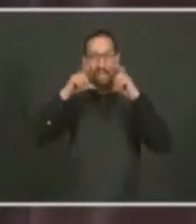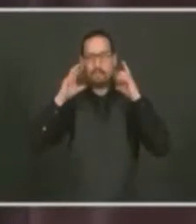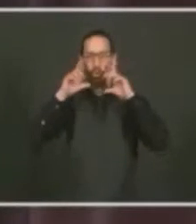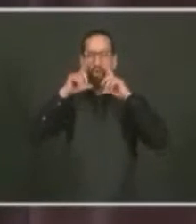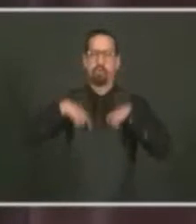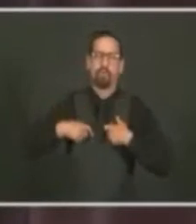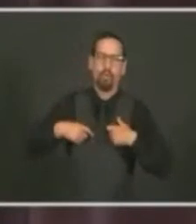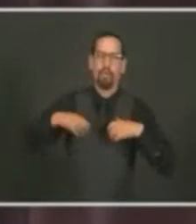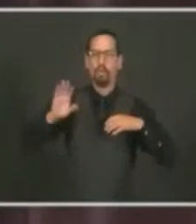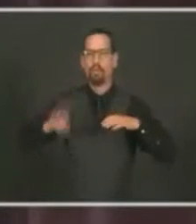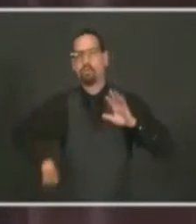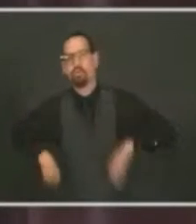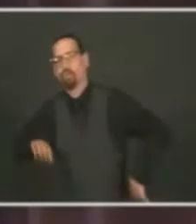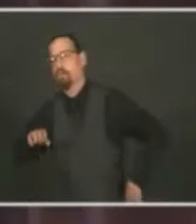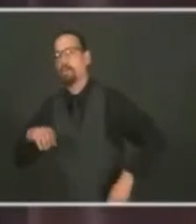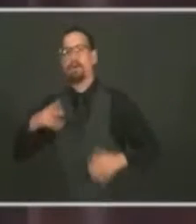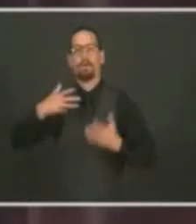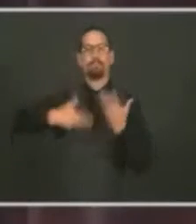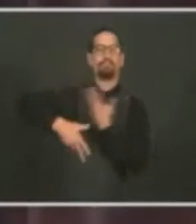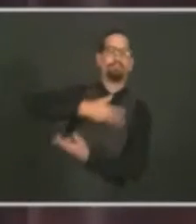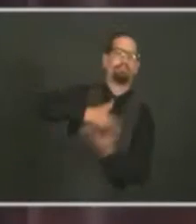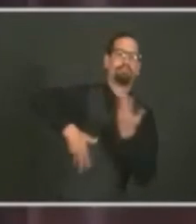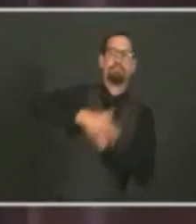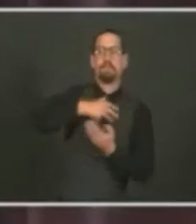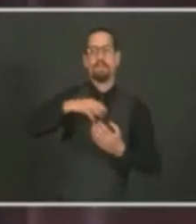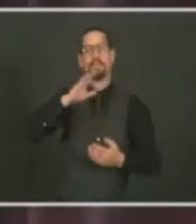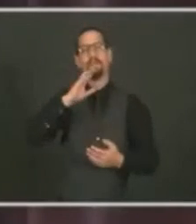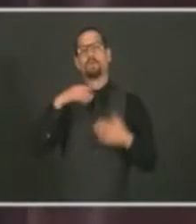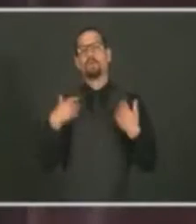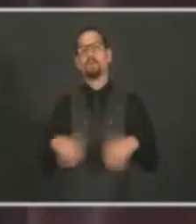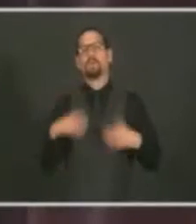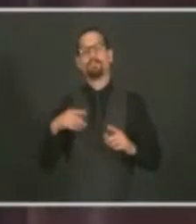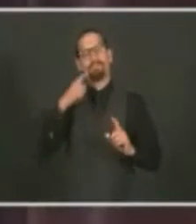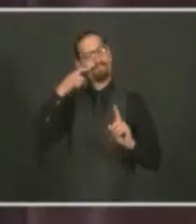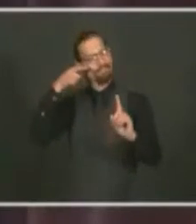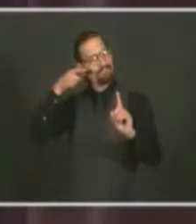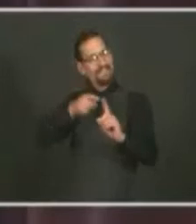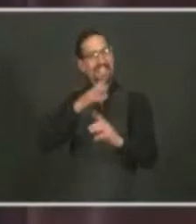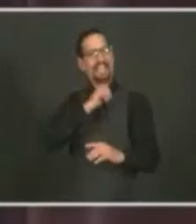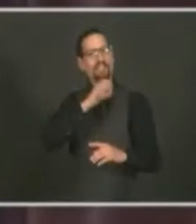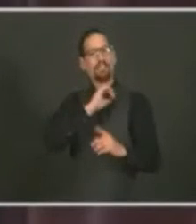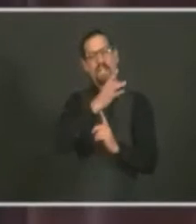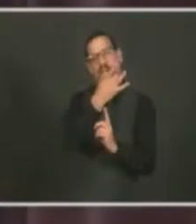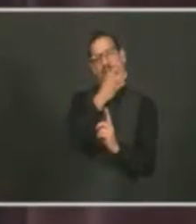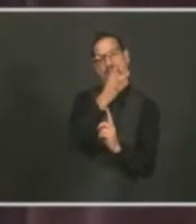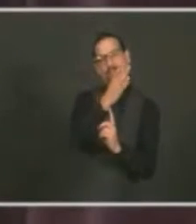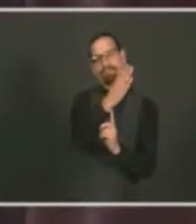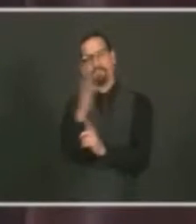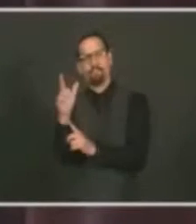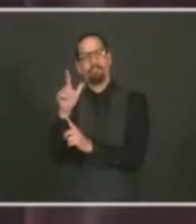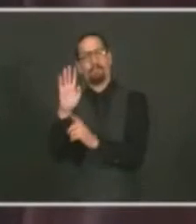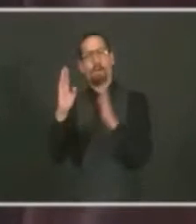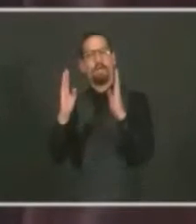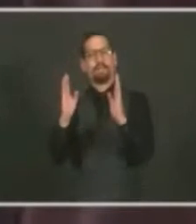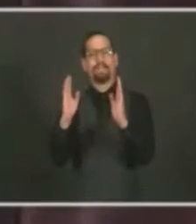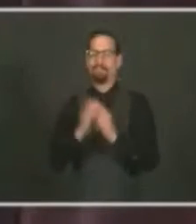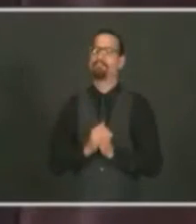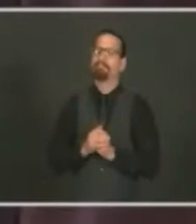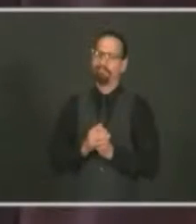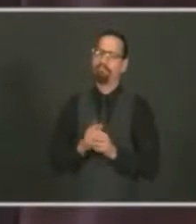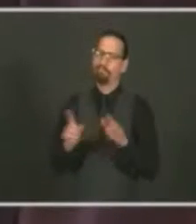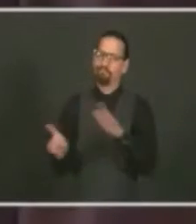social settings by this group of 18 to 24-year-olds. So I'm just asking you to do